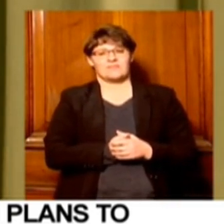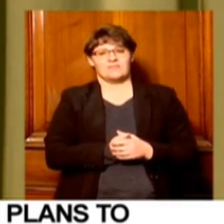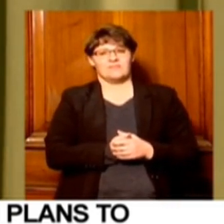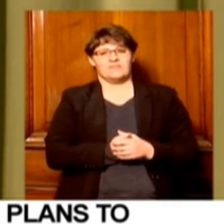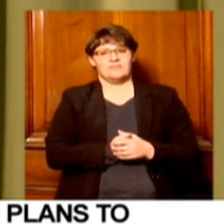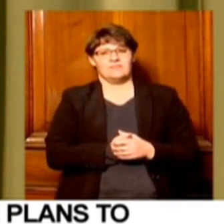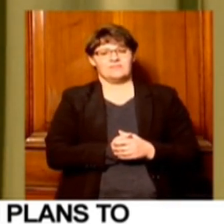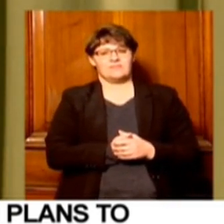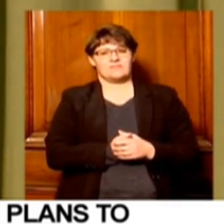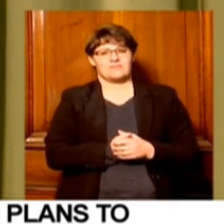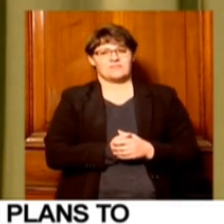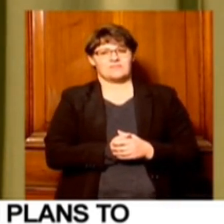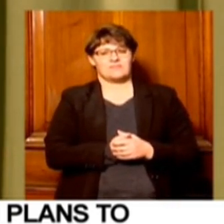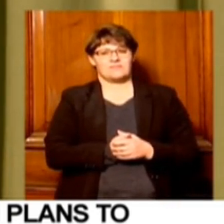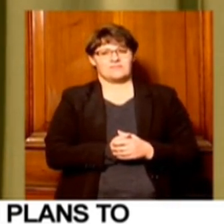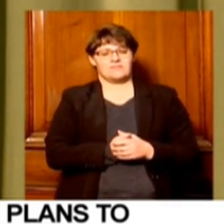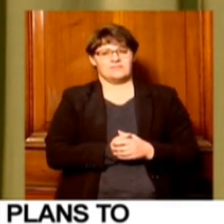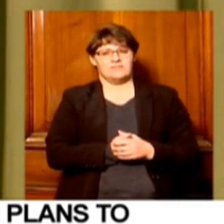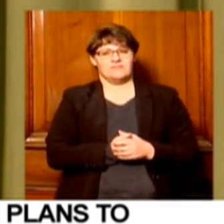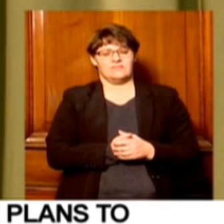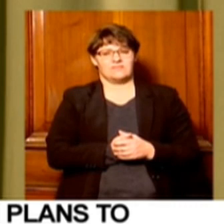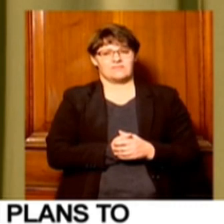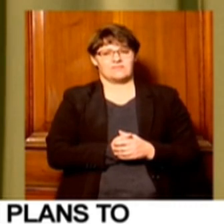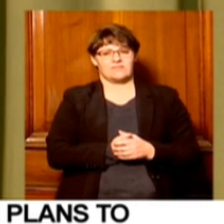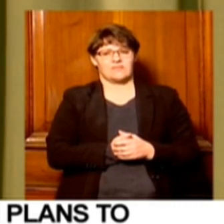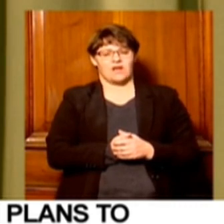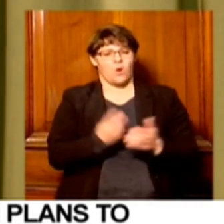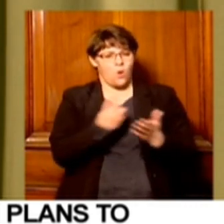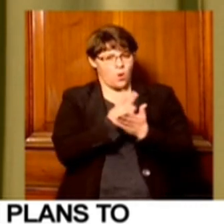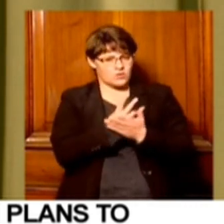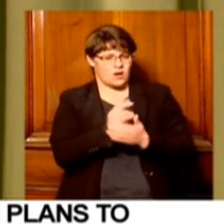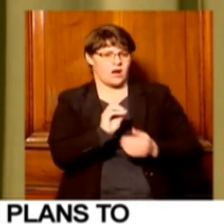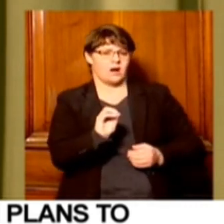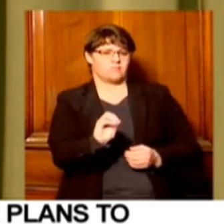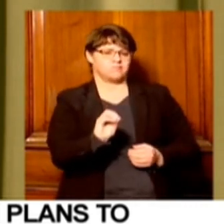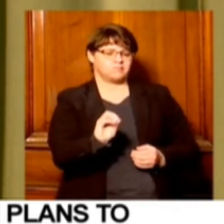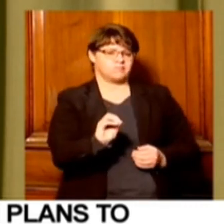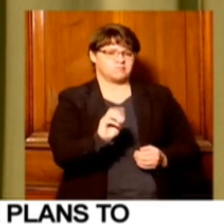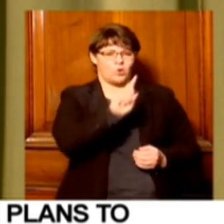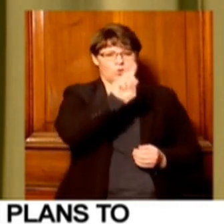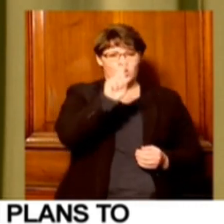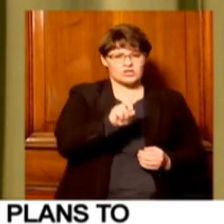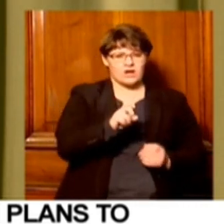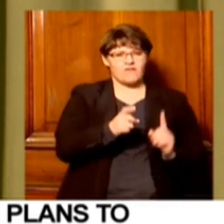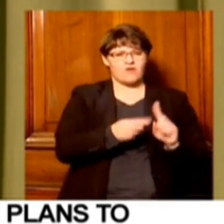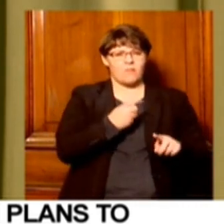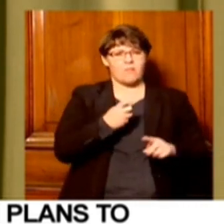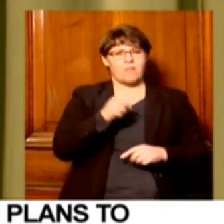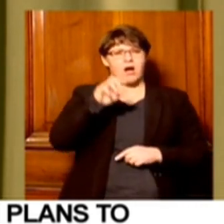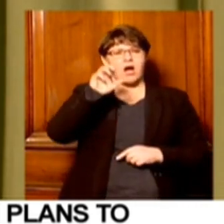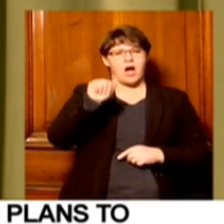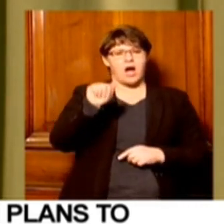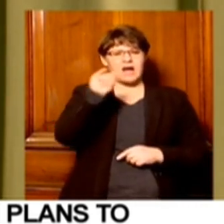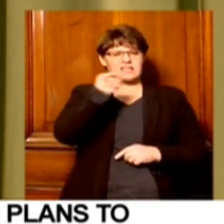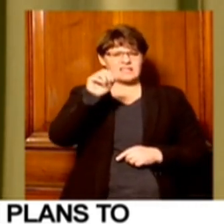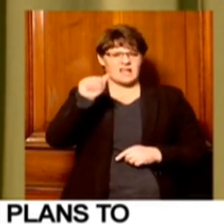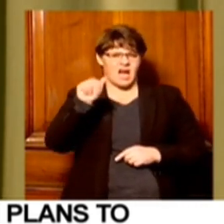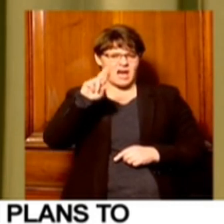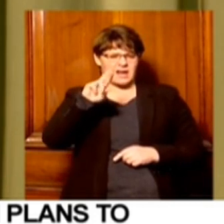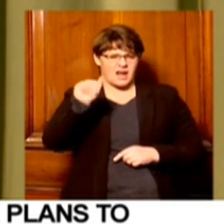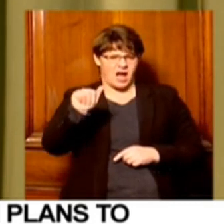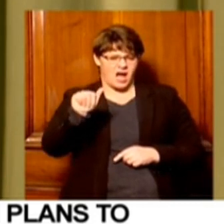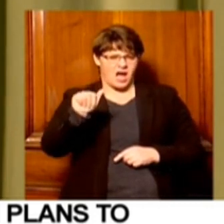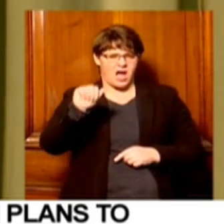We received a question as well from Azara Karim from